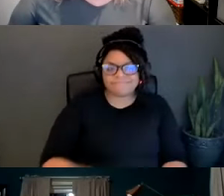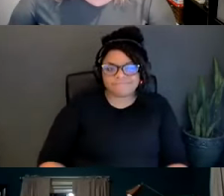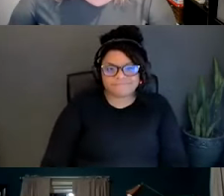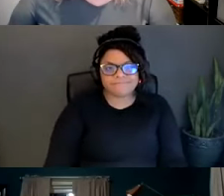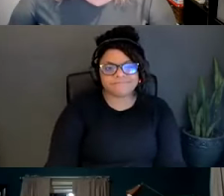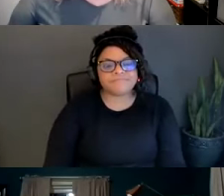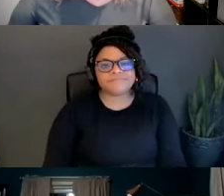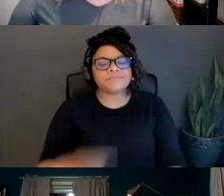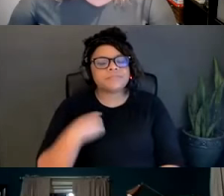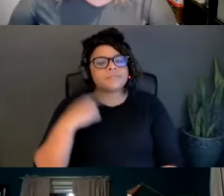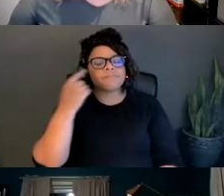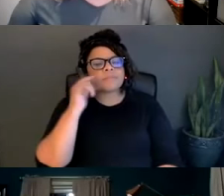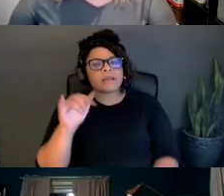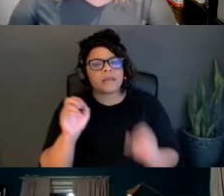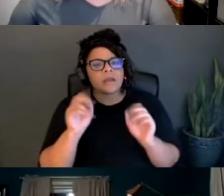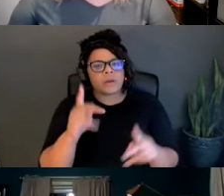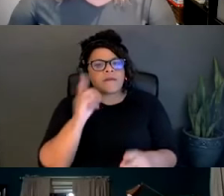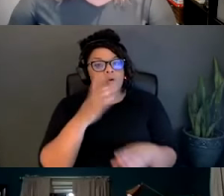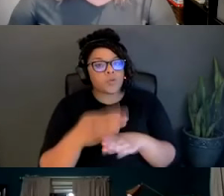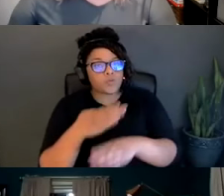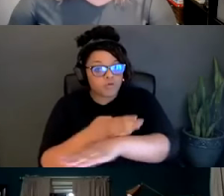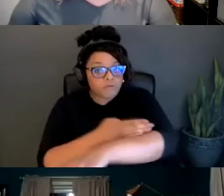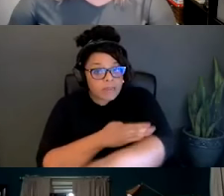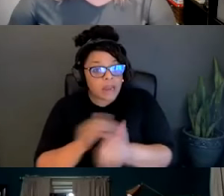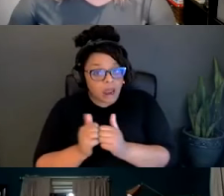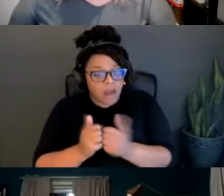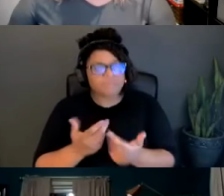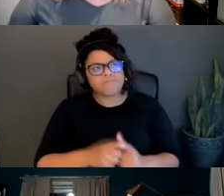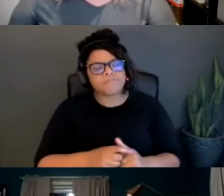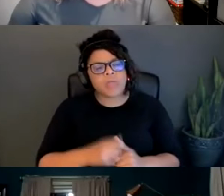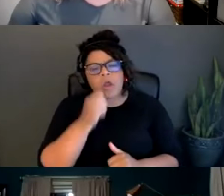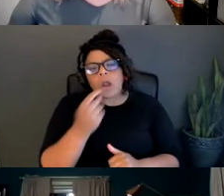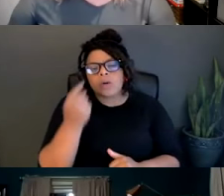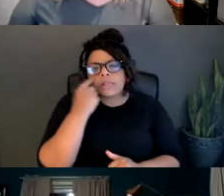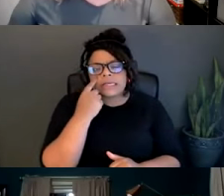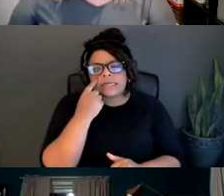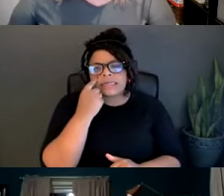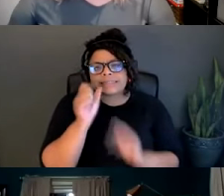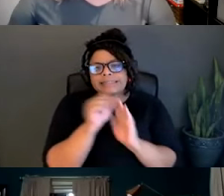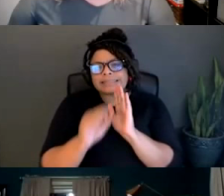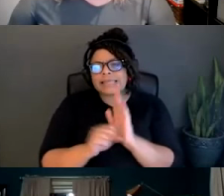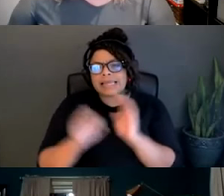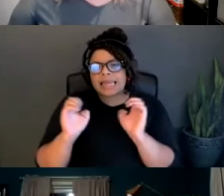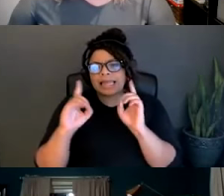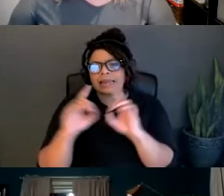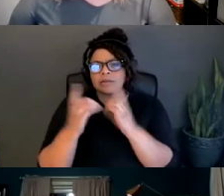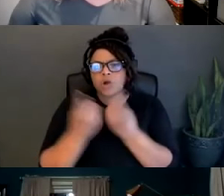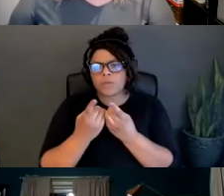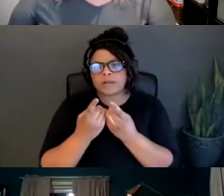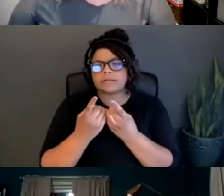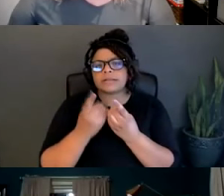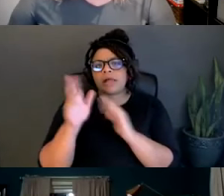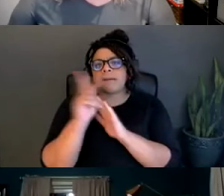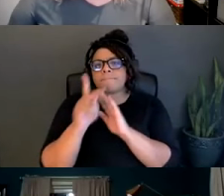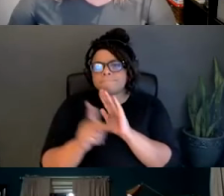I think the opportunity for improvement is that I don't think that the state education department's